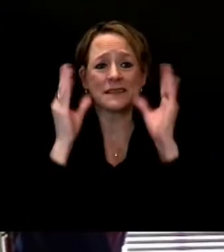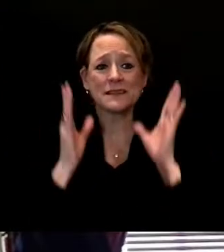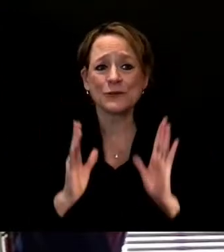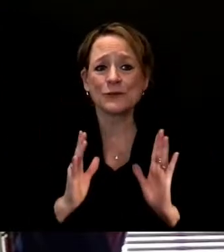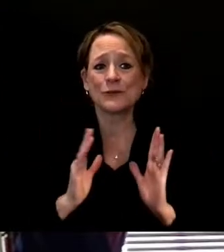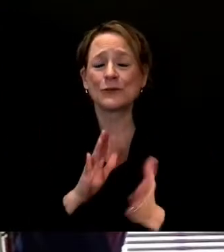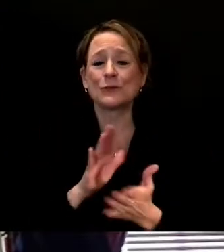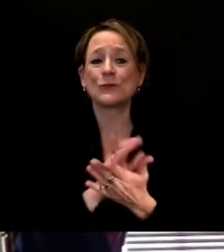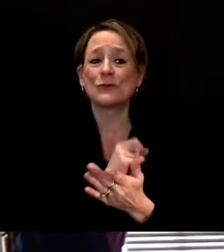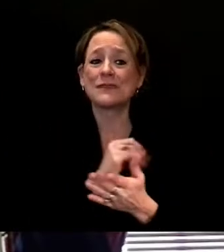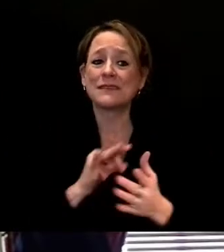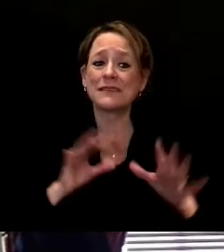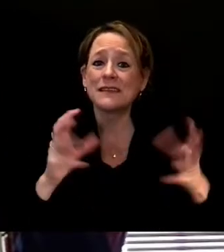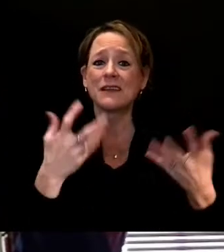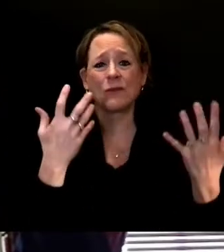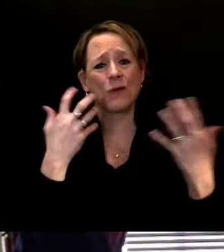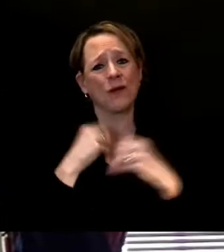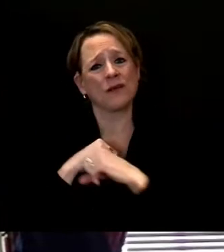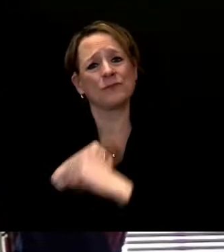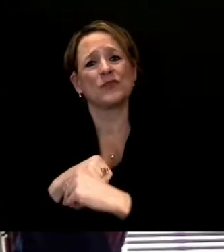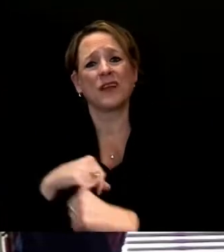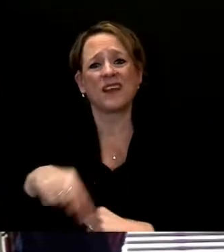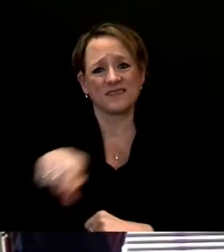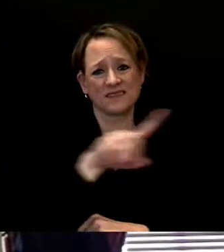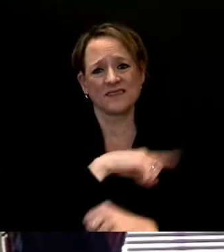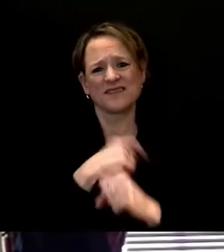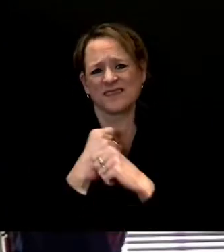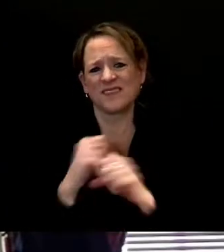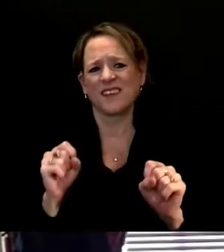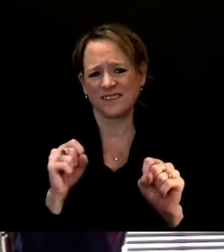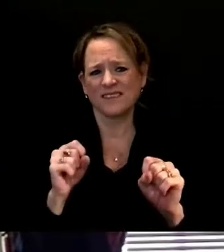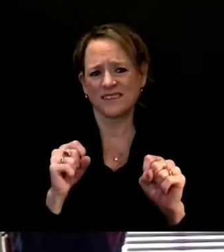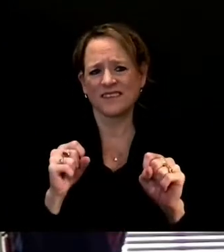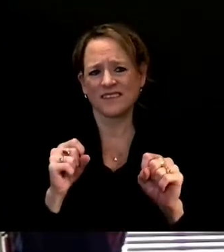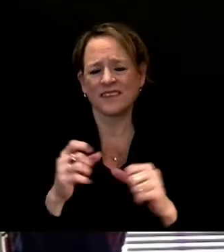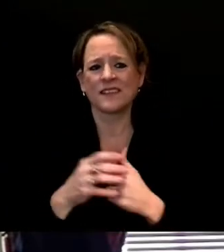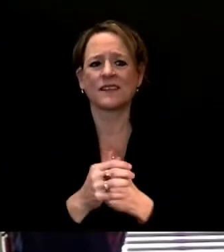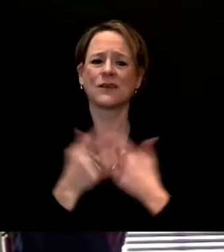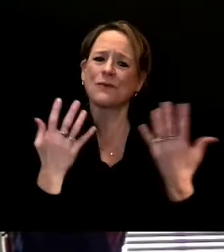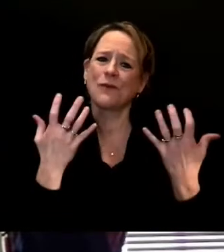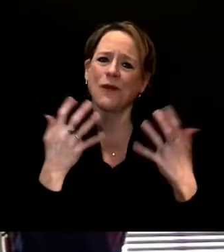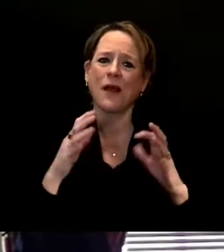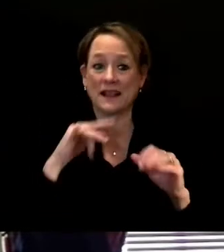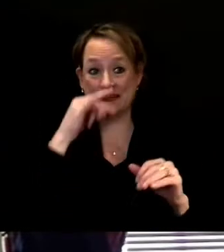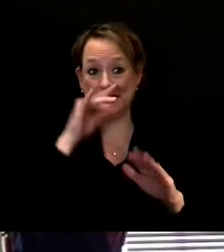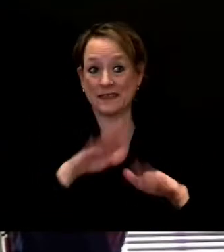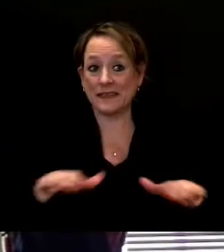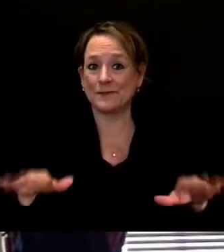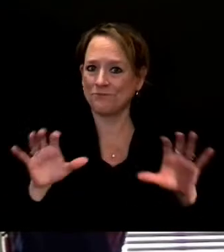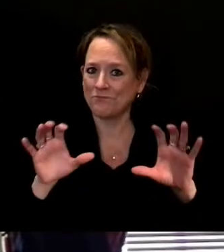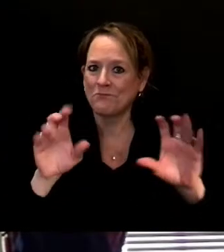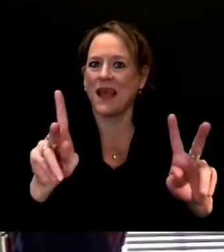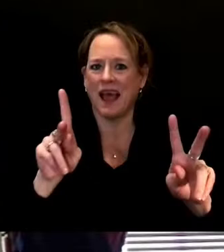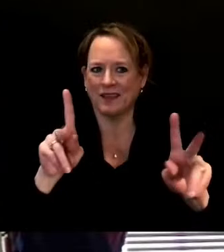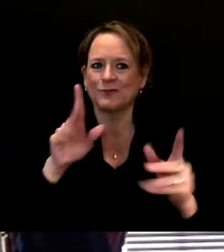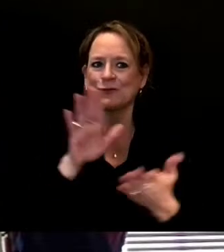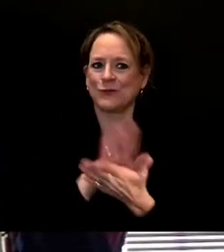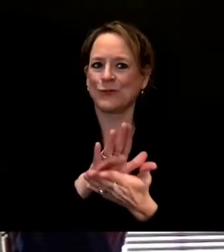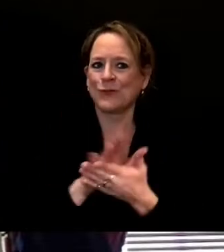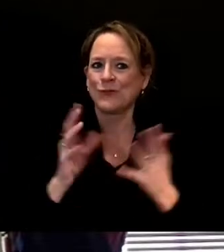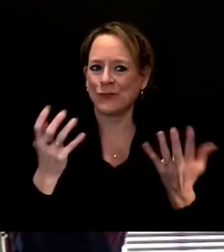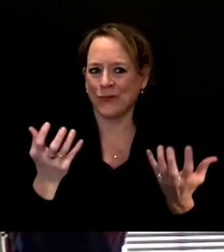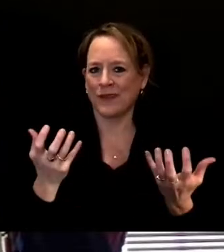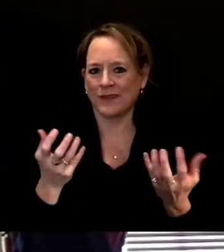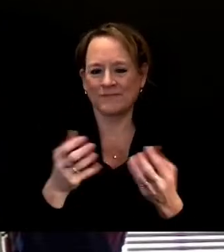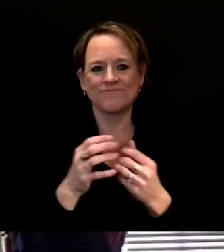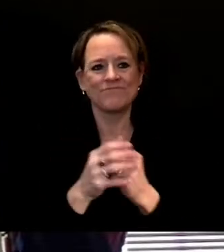our kids to be in the classroom. And just as we have since the beginning of this pandemic, my administration continues to work